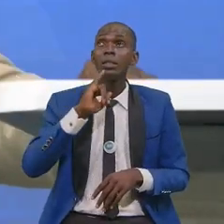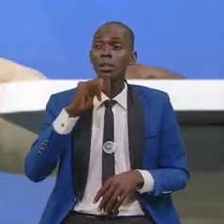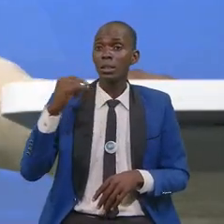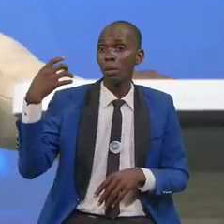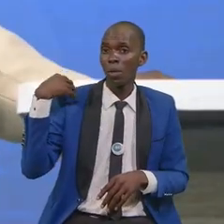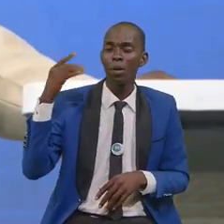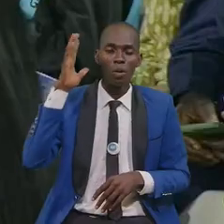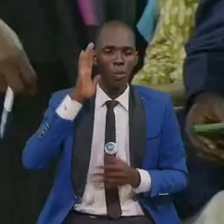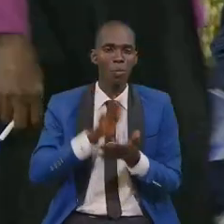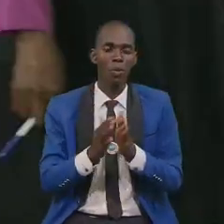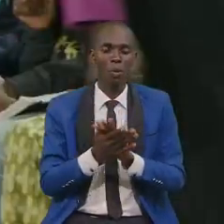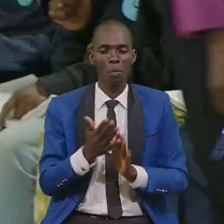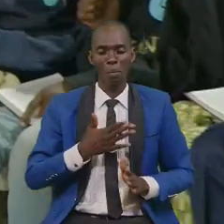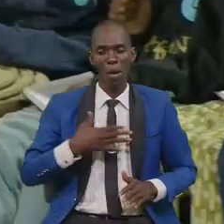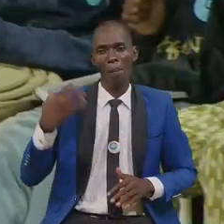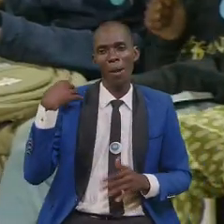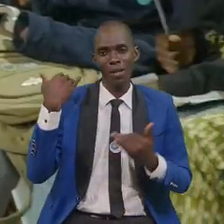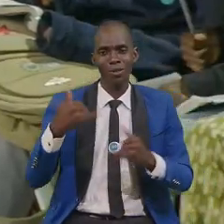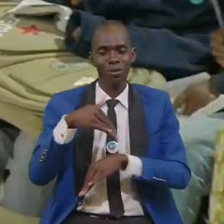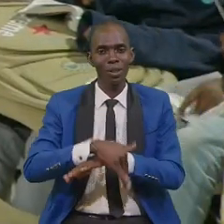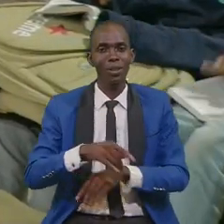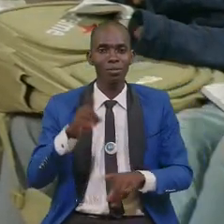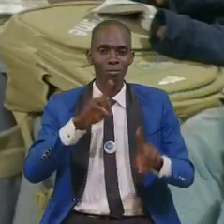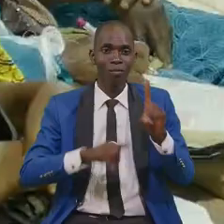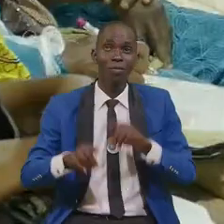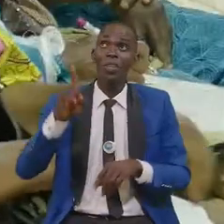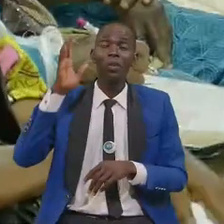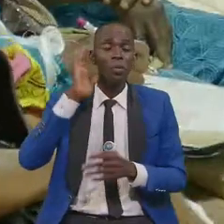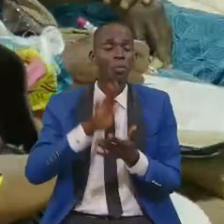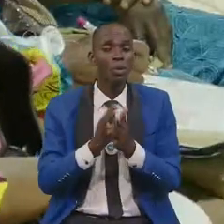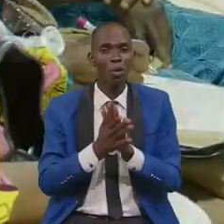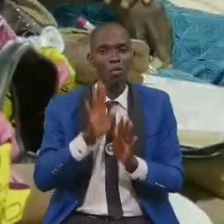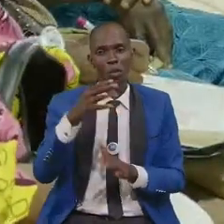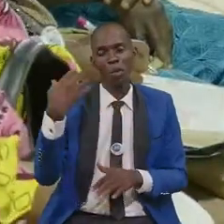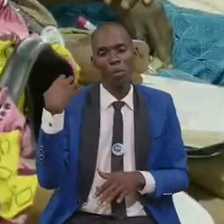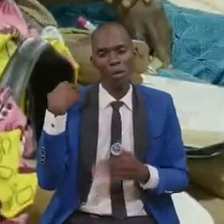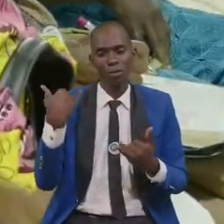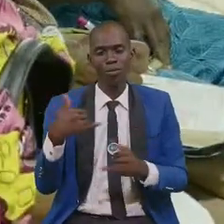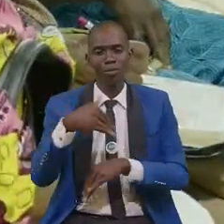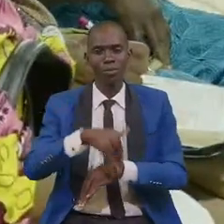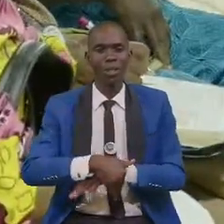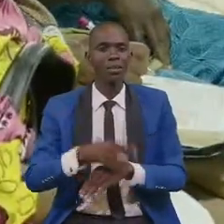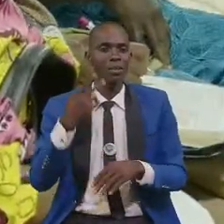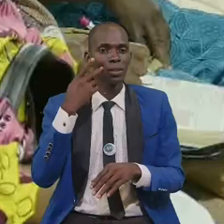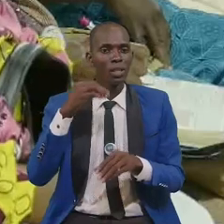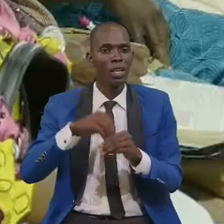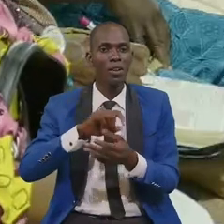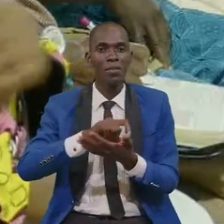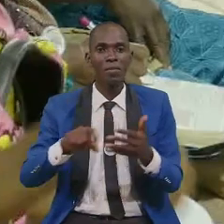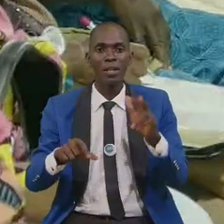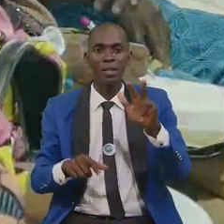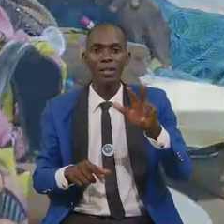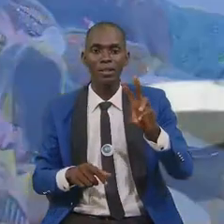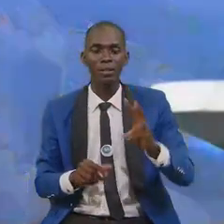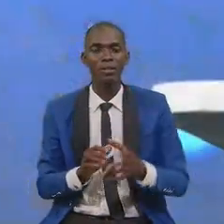master tonight. He'll become your master tonight. Look at verse 36. Verse 36,